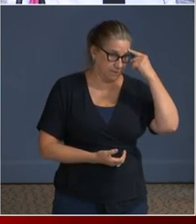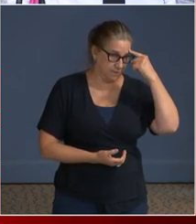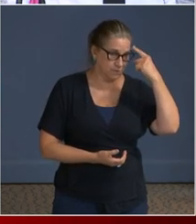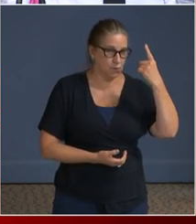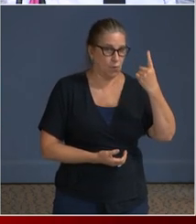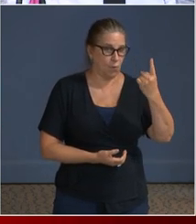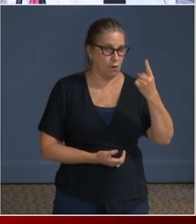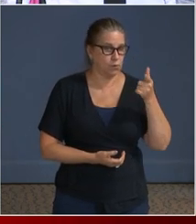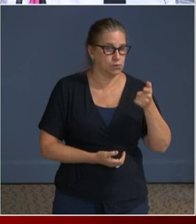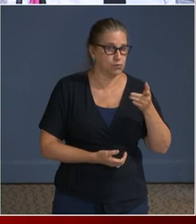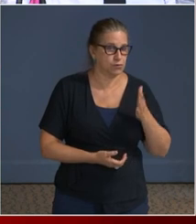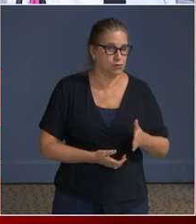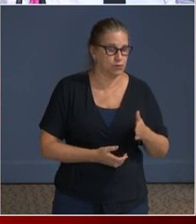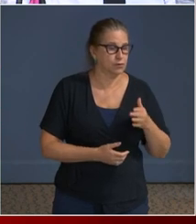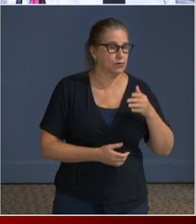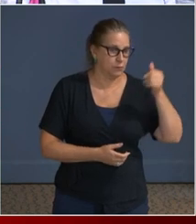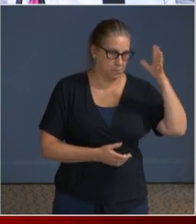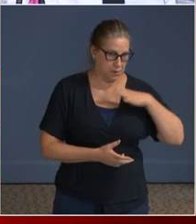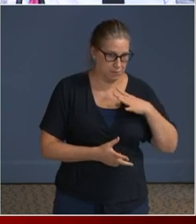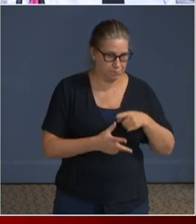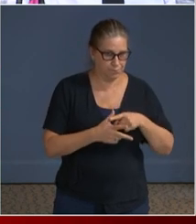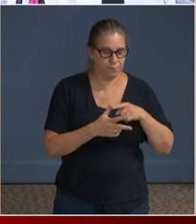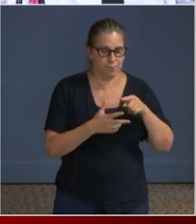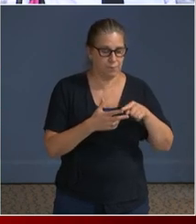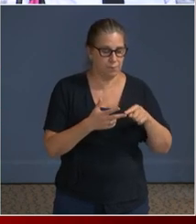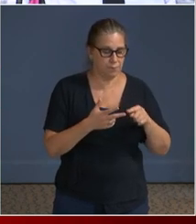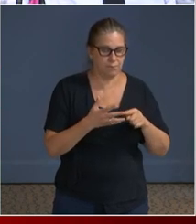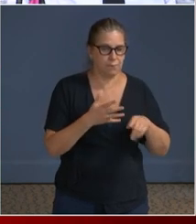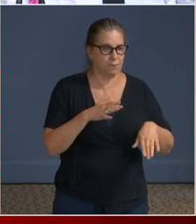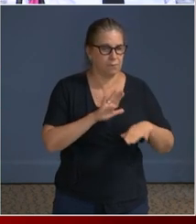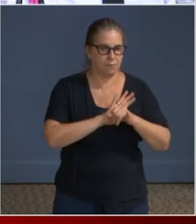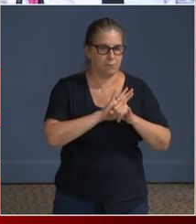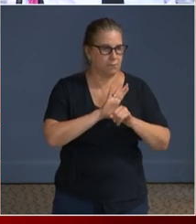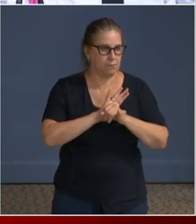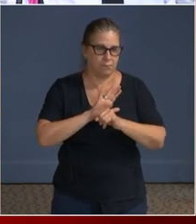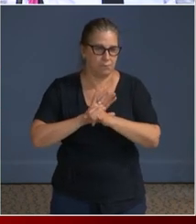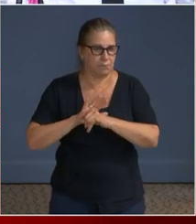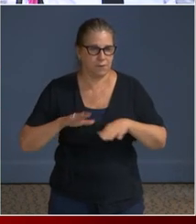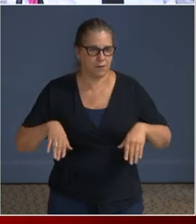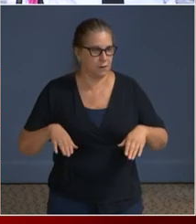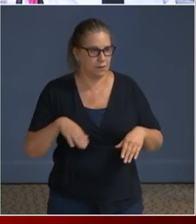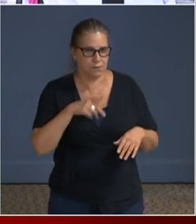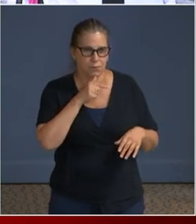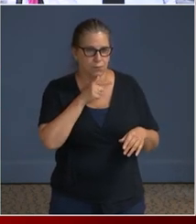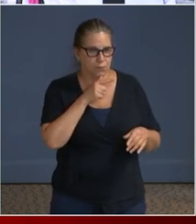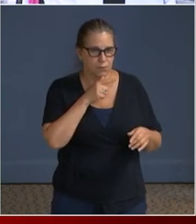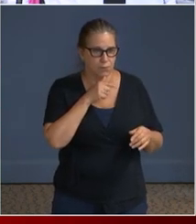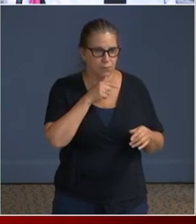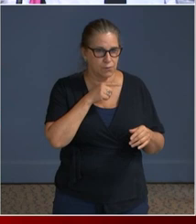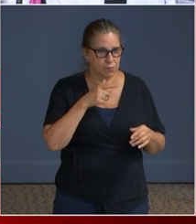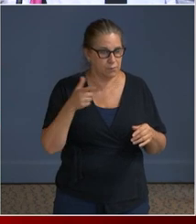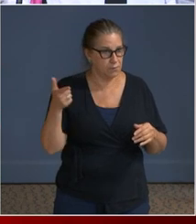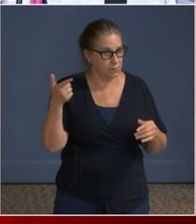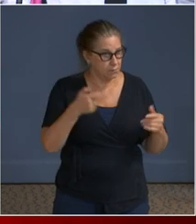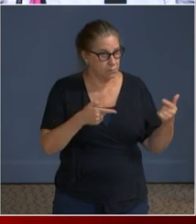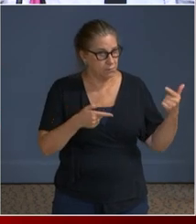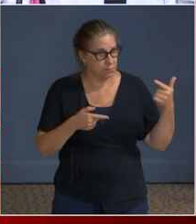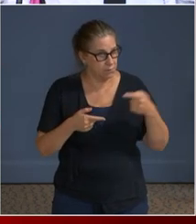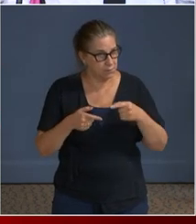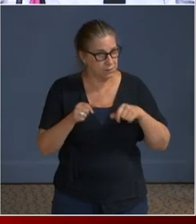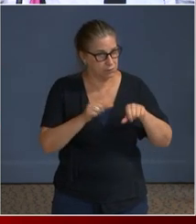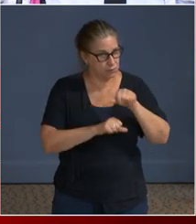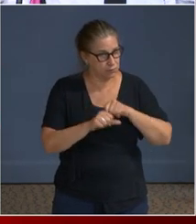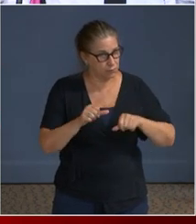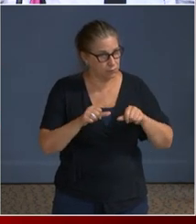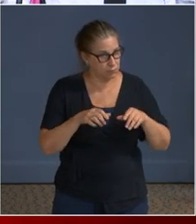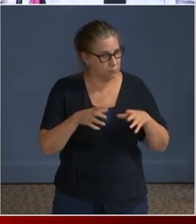we intend to get it. And do you have any idea as to what was going on? Was this an exchange of gunfire, or they were just firing wildly into the crowd? Or do you